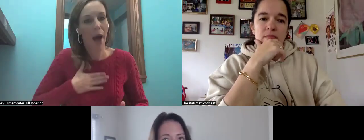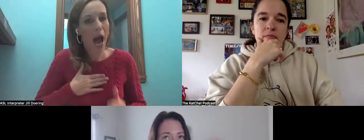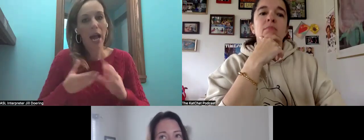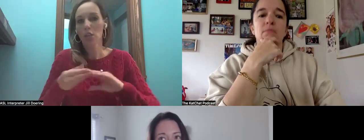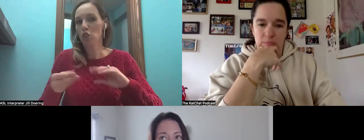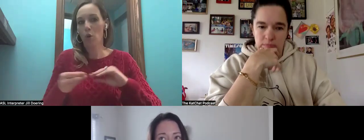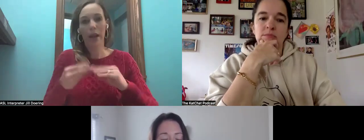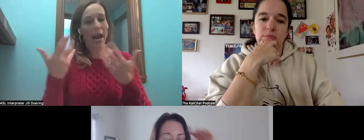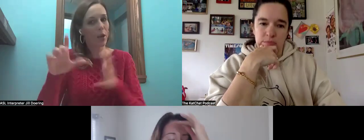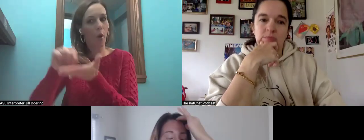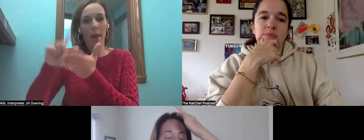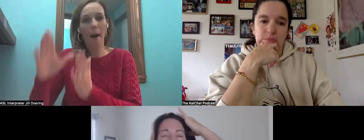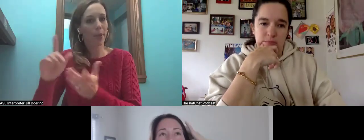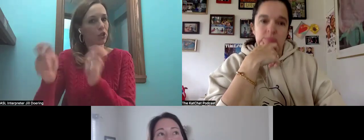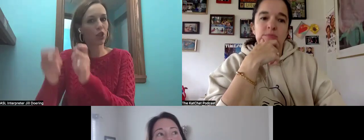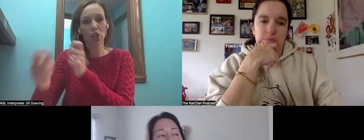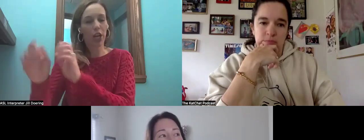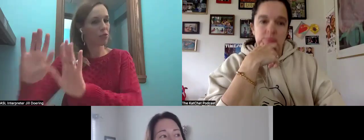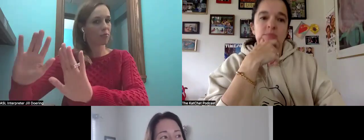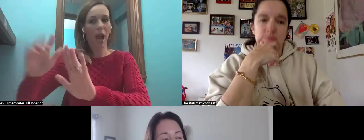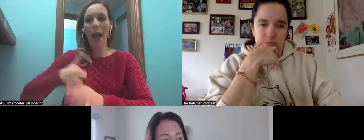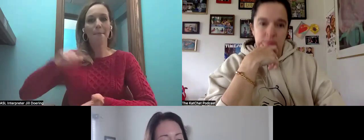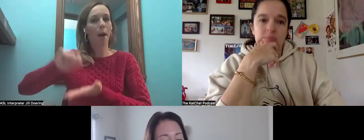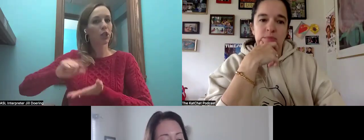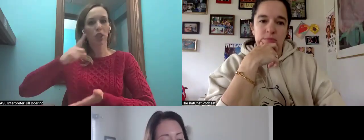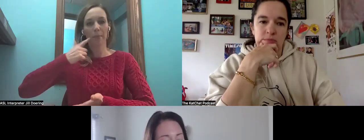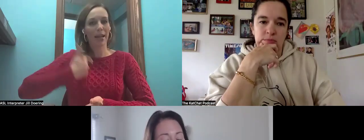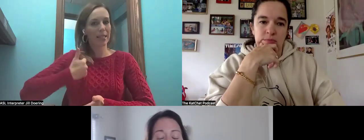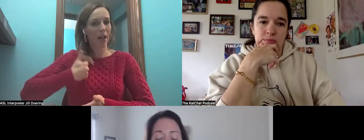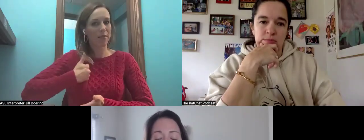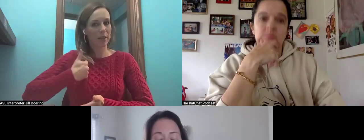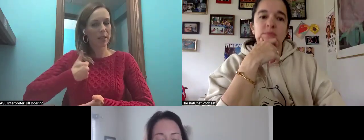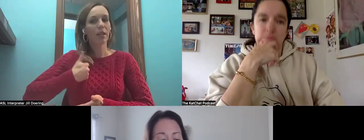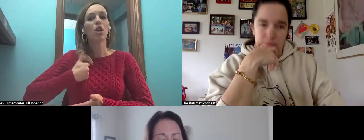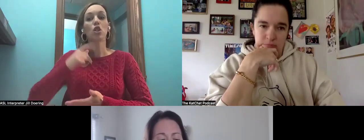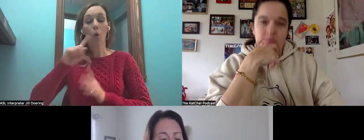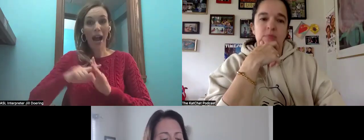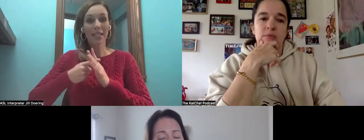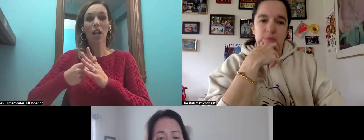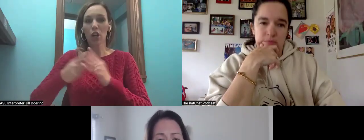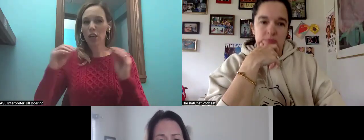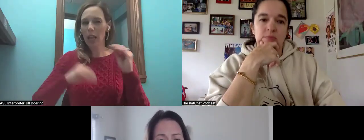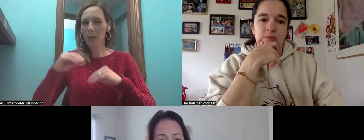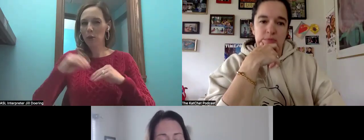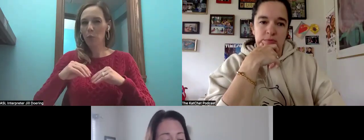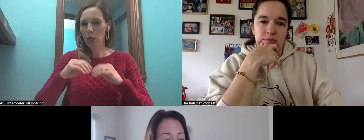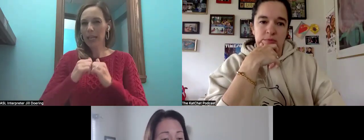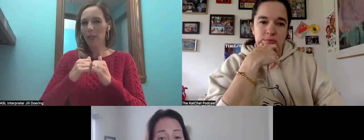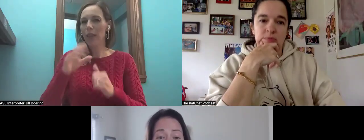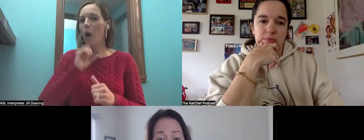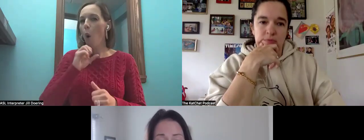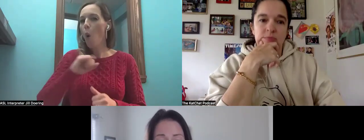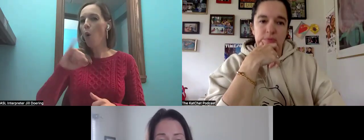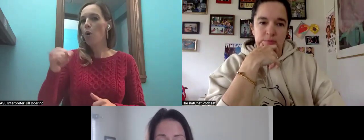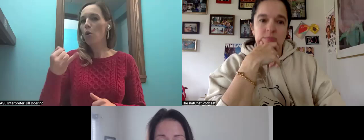want anybody to change anything. So I started to put together old journal entries. I talked about